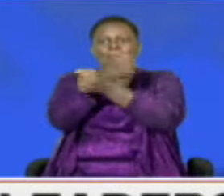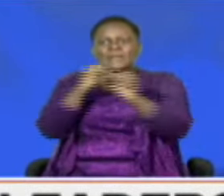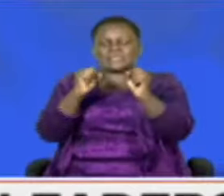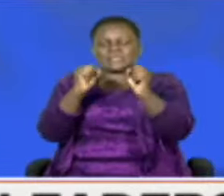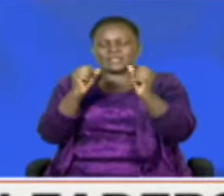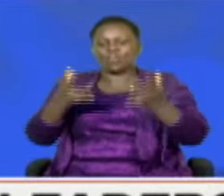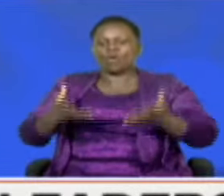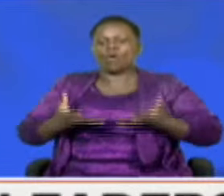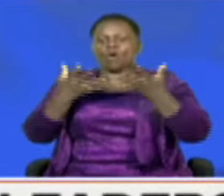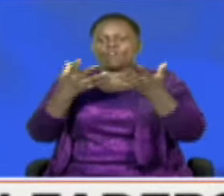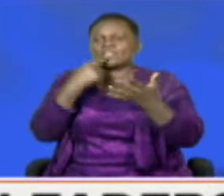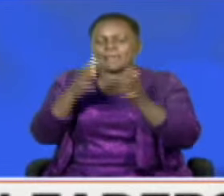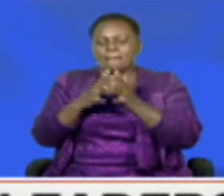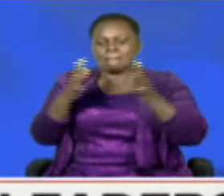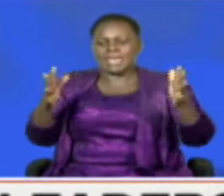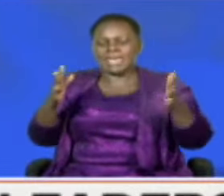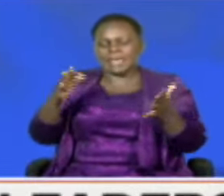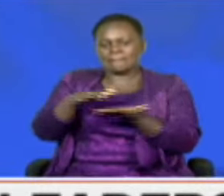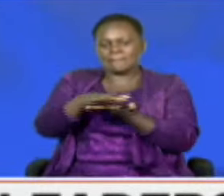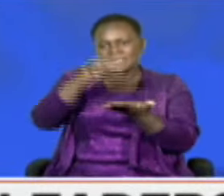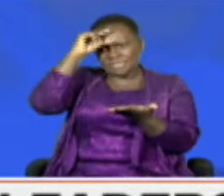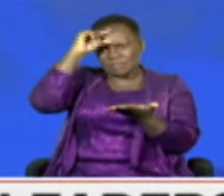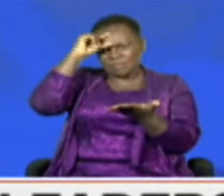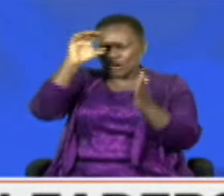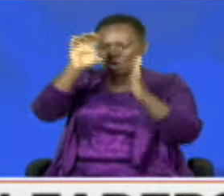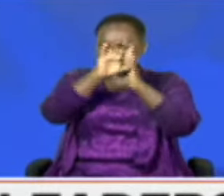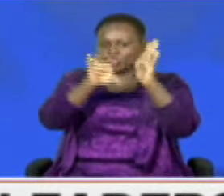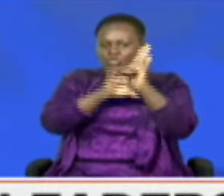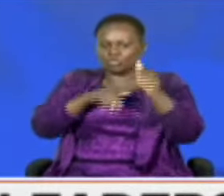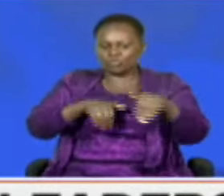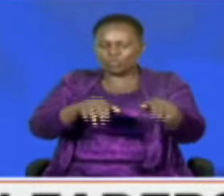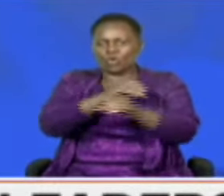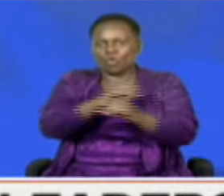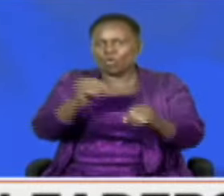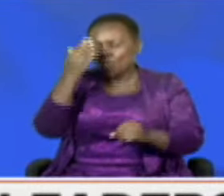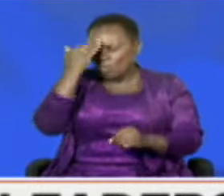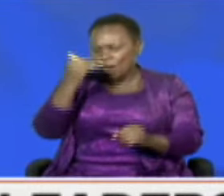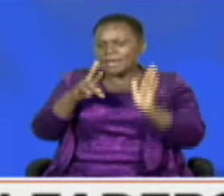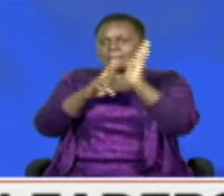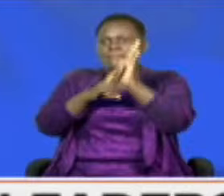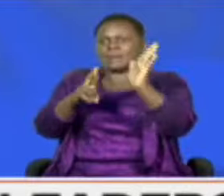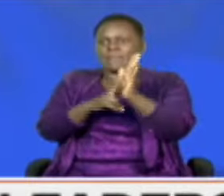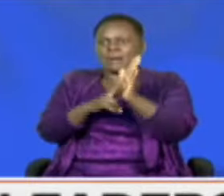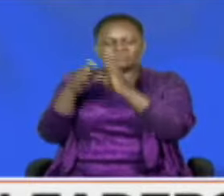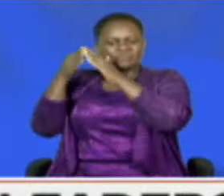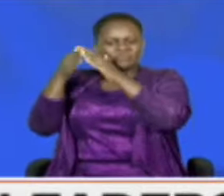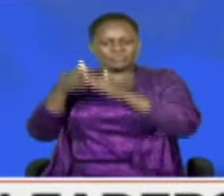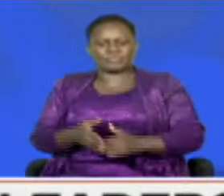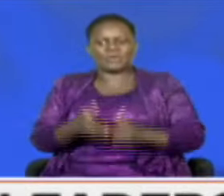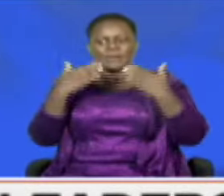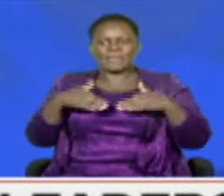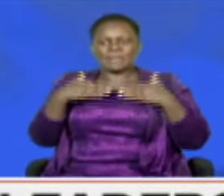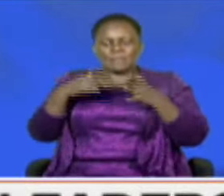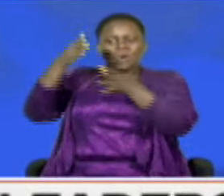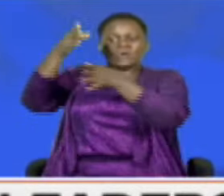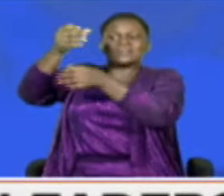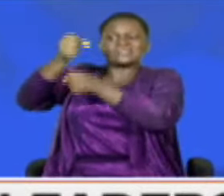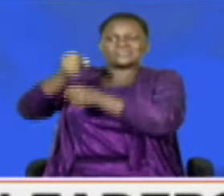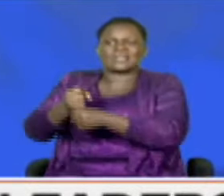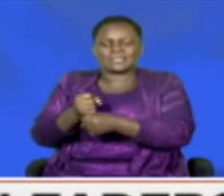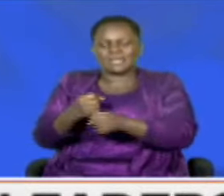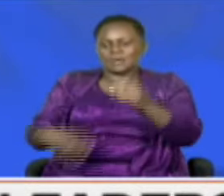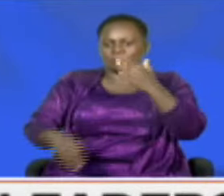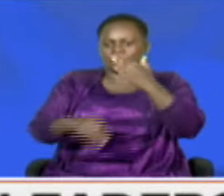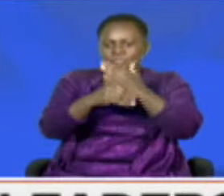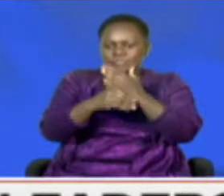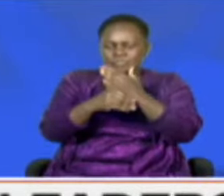offer, labeling the broad-based government as unconstitutional, noting that it represents a betrayal of the people's trust. In